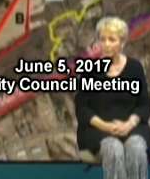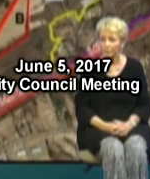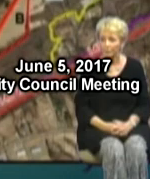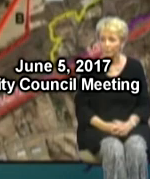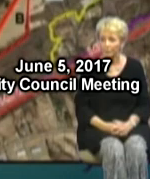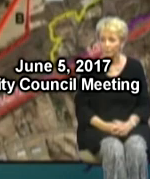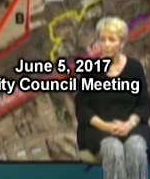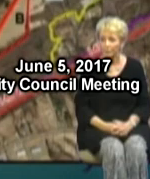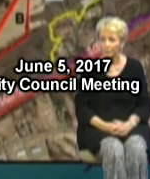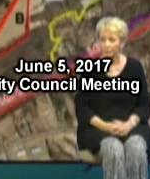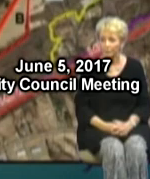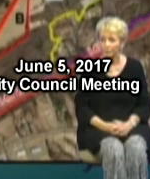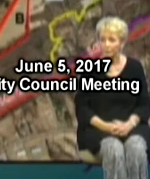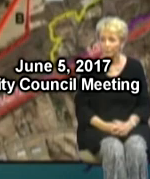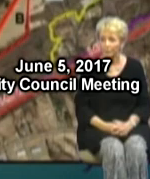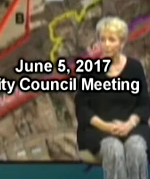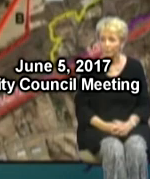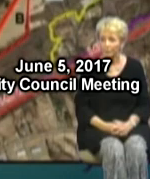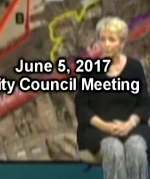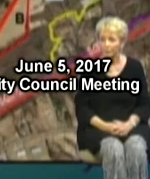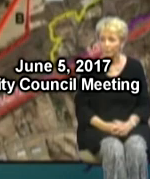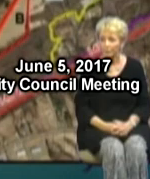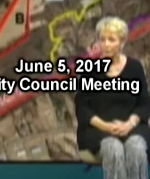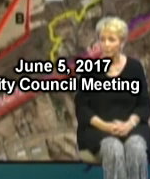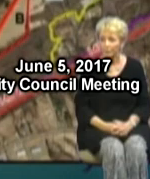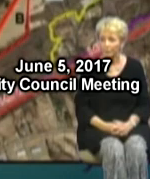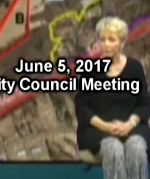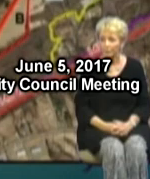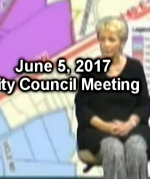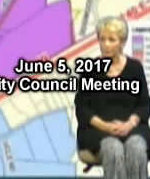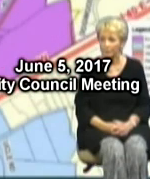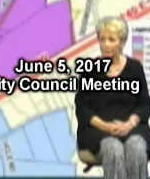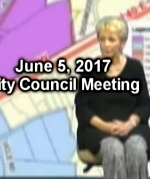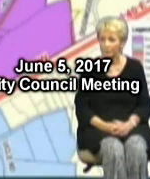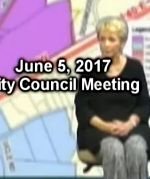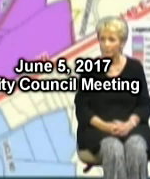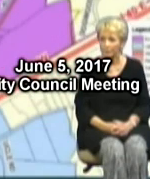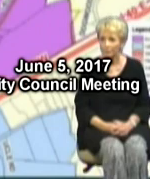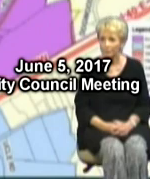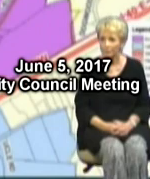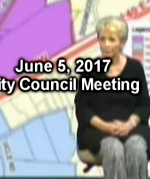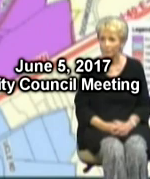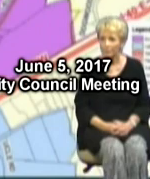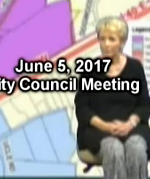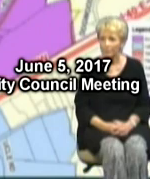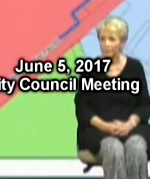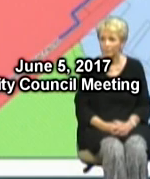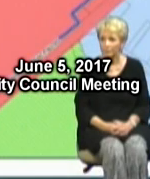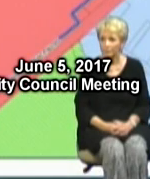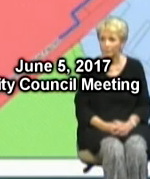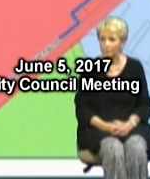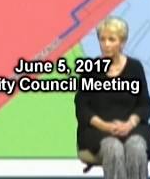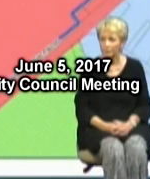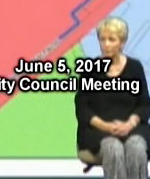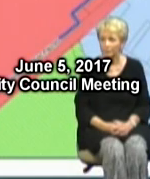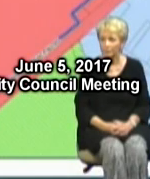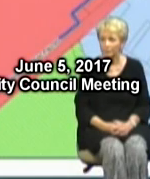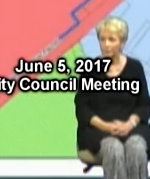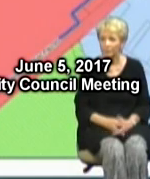not it. I think that's, if you'll skip forward to, I think, maybe the fourth. Next.